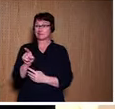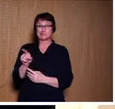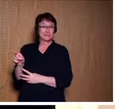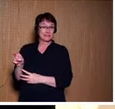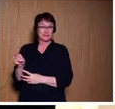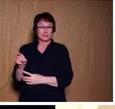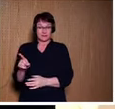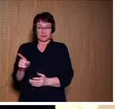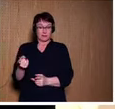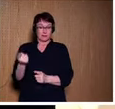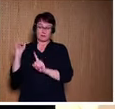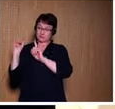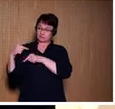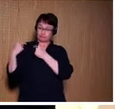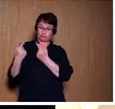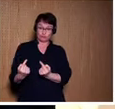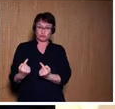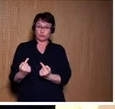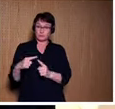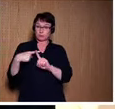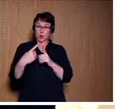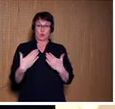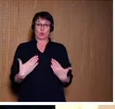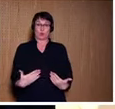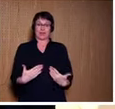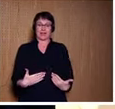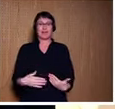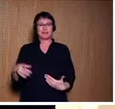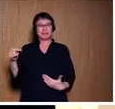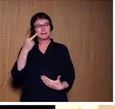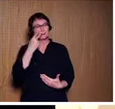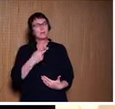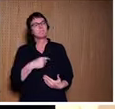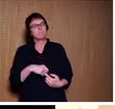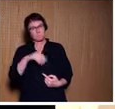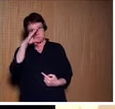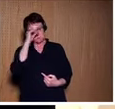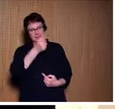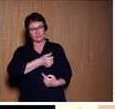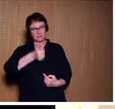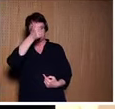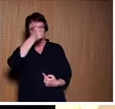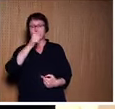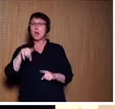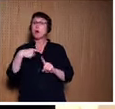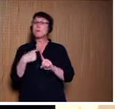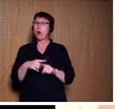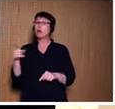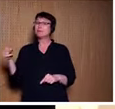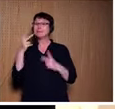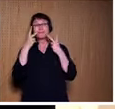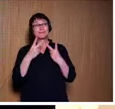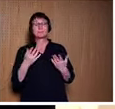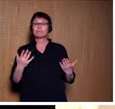the purpose of establishing not only gender hierarchy, but racial hierarchy and